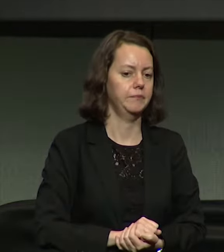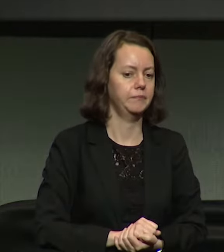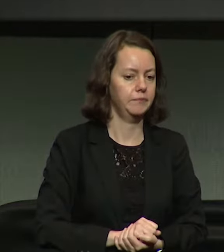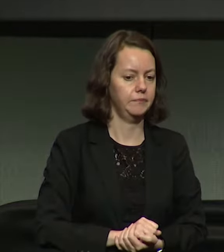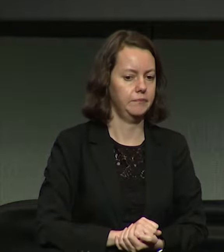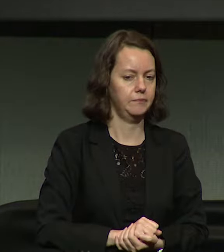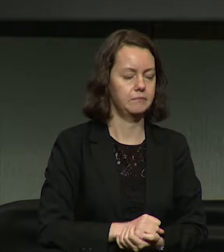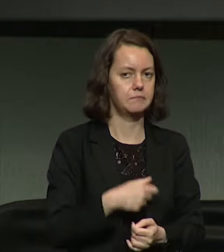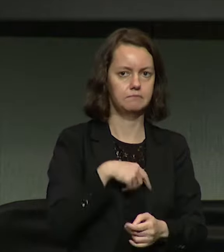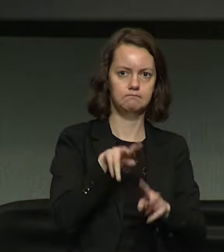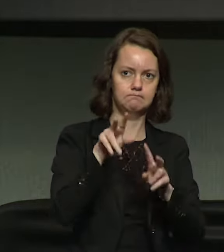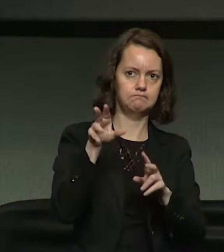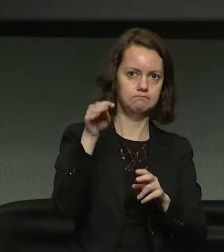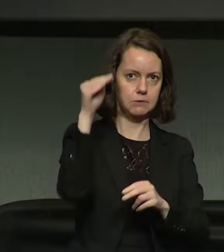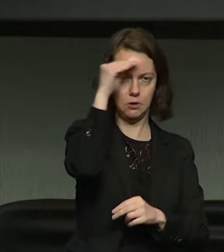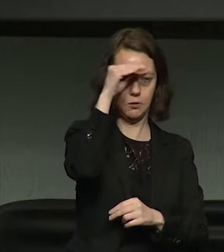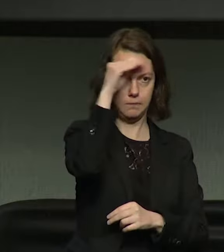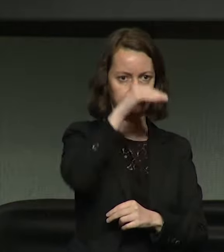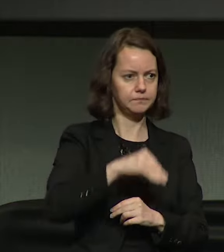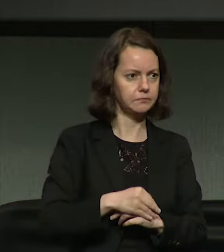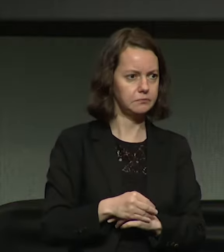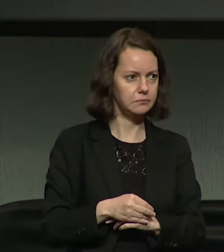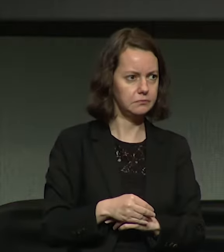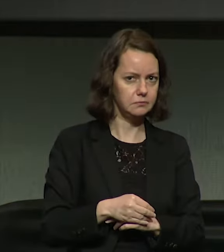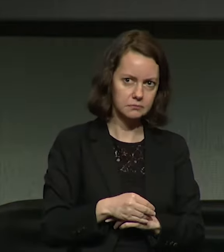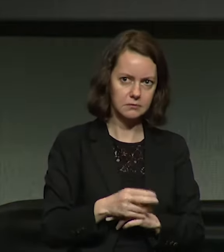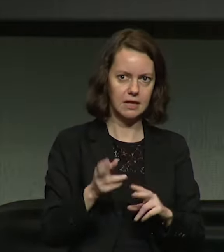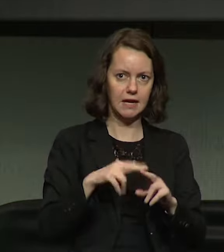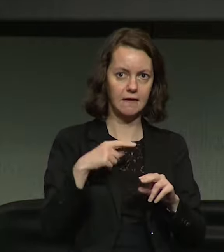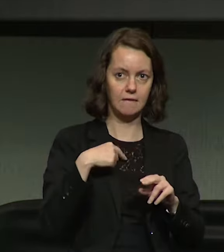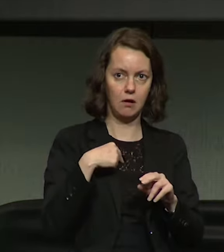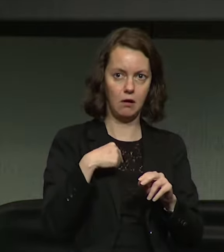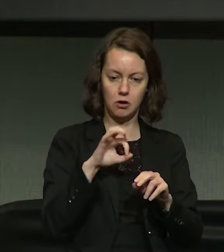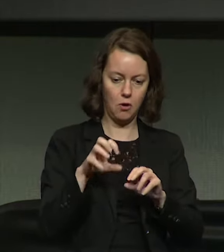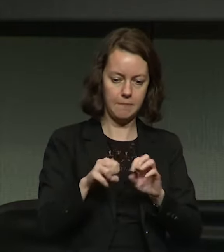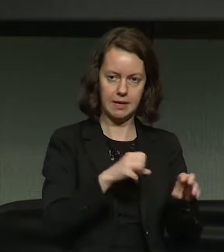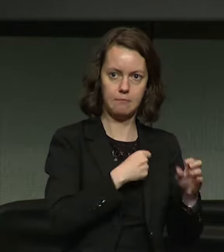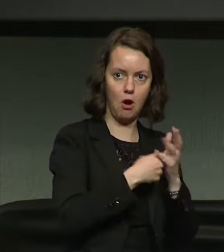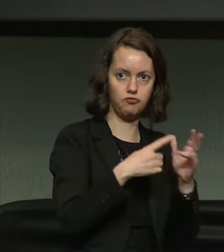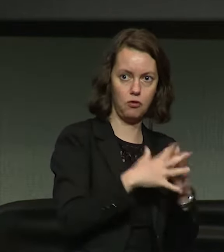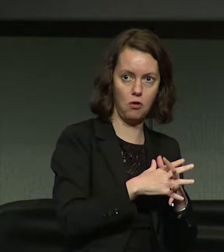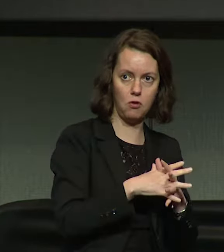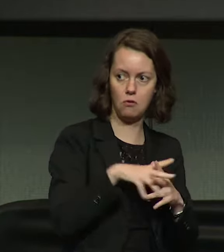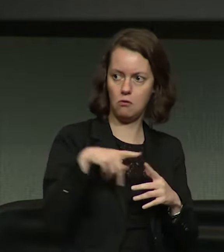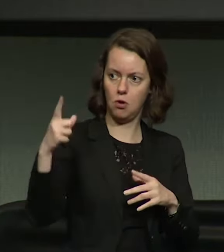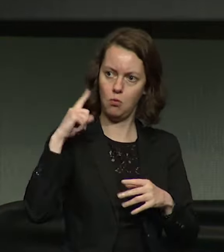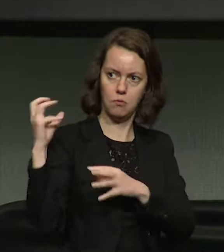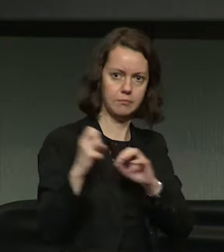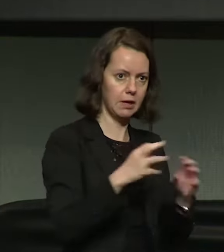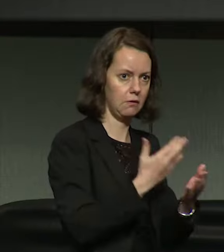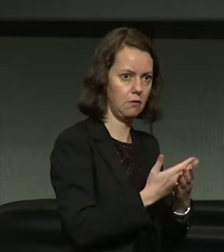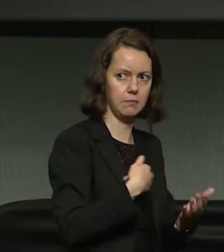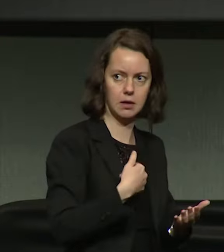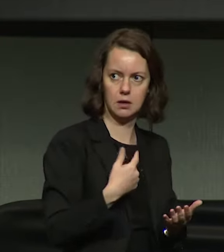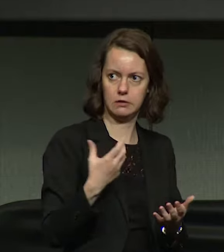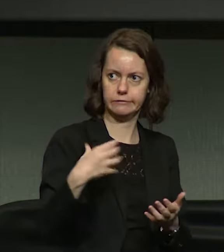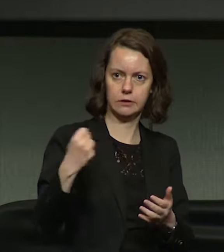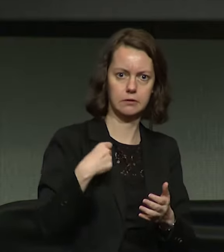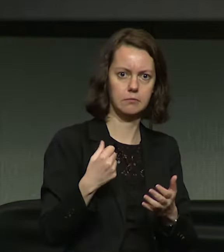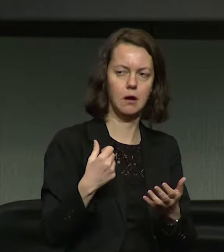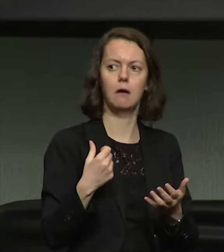And I learnt from him, you know, if I don't pick my row, then somebody else has got to come and pick my row. And in